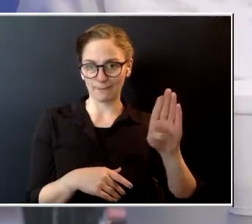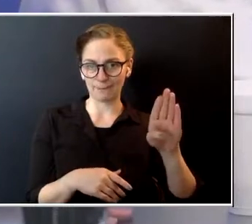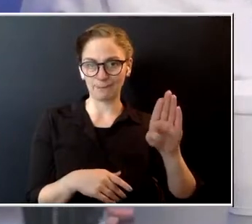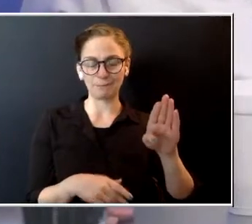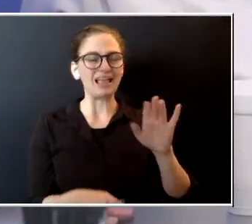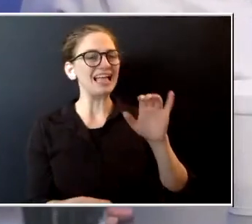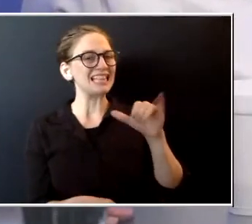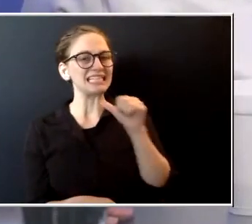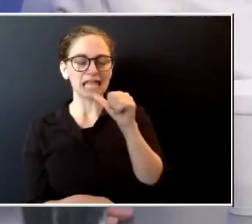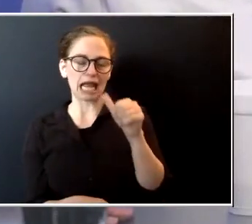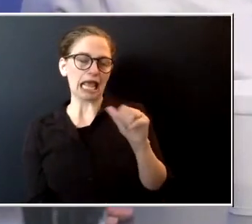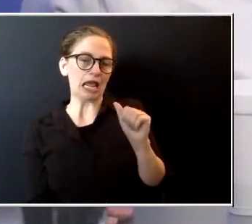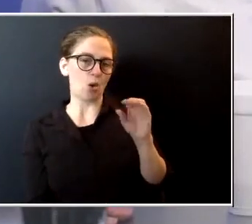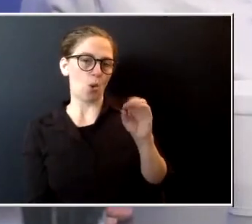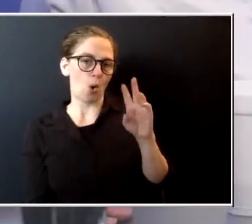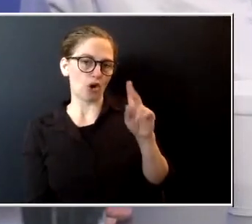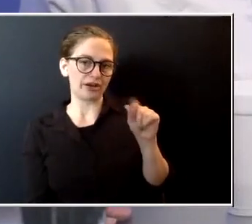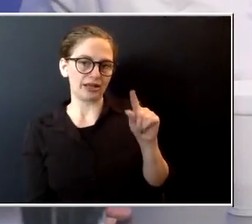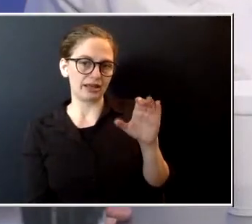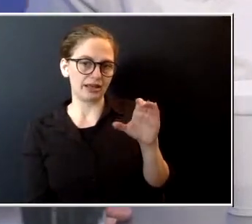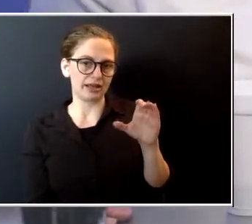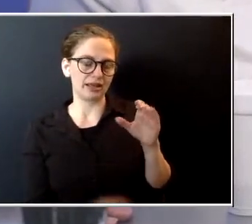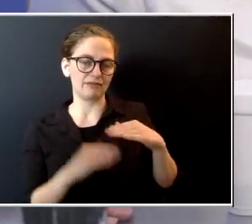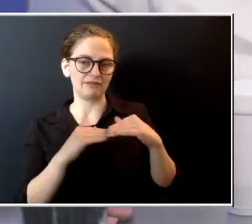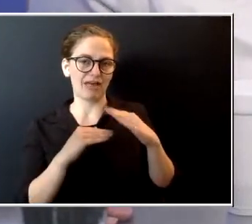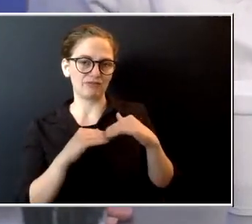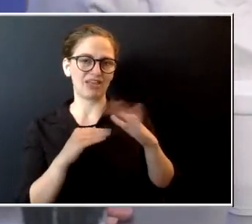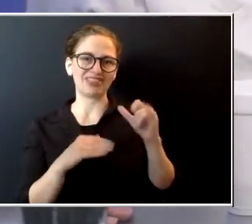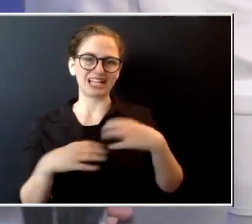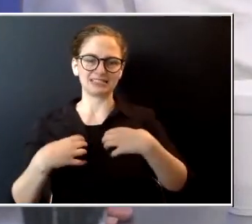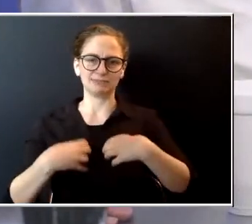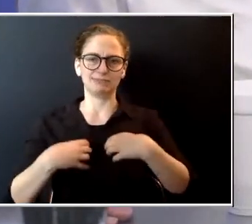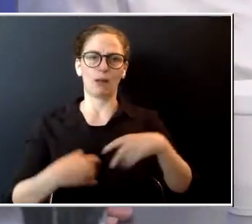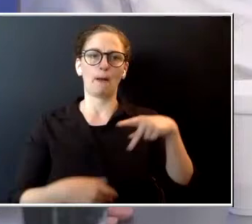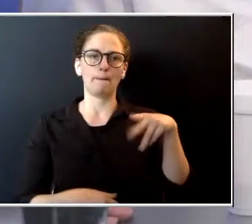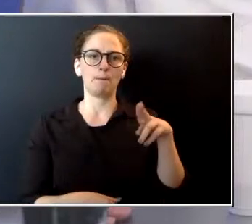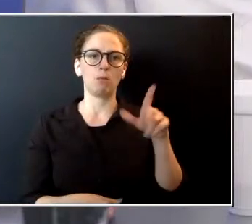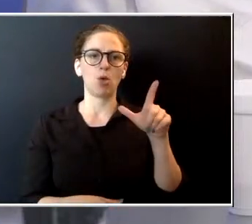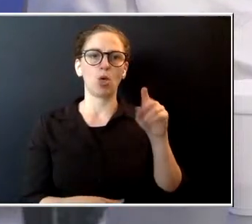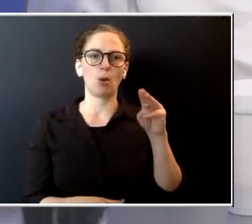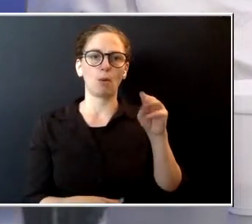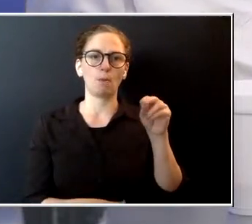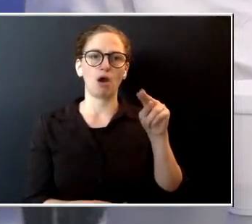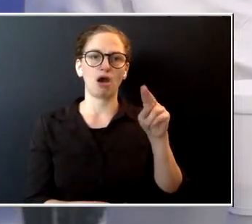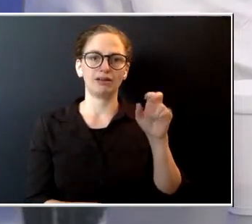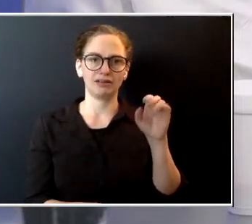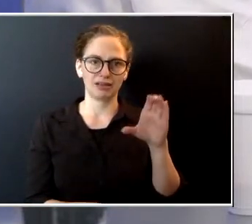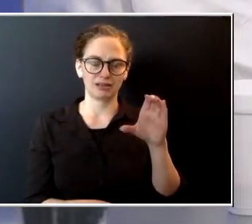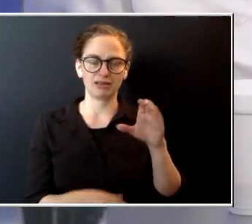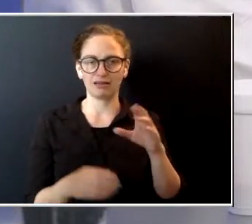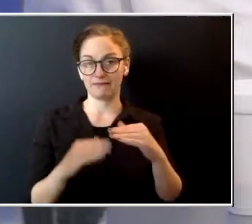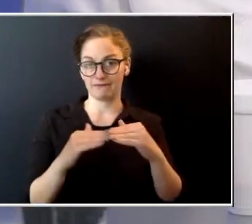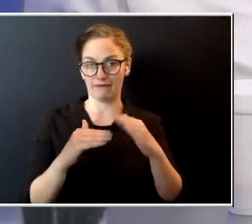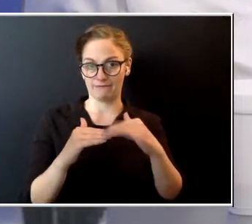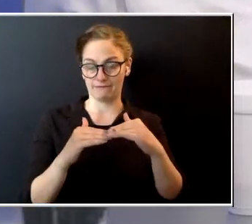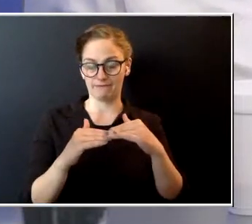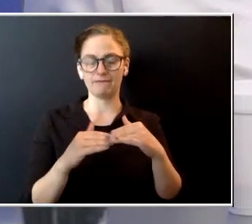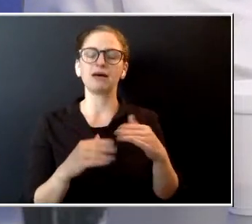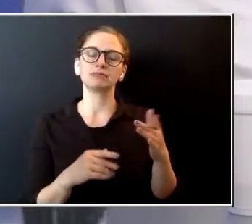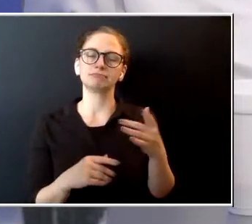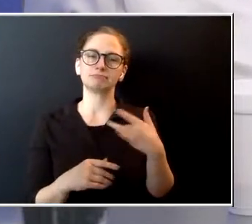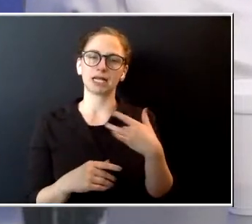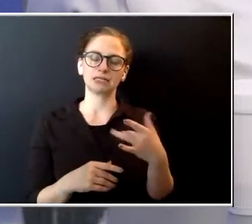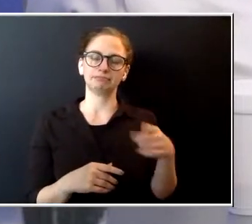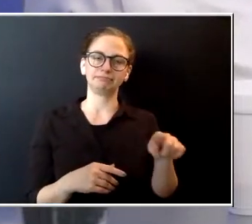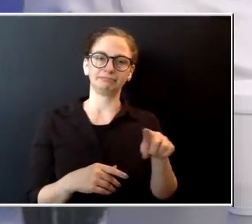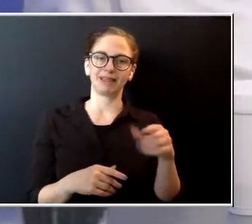valve. This is often in patients with congenital heart disease have really leaky valves. So this is a valve replacement of the pulmonic,